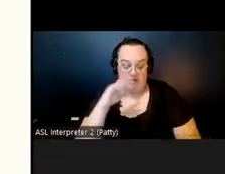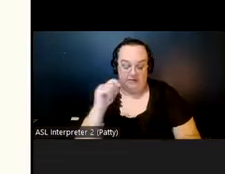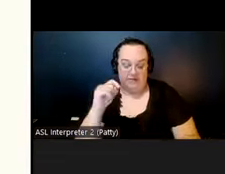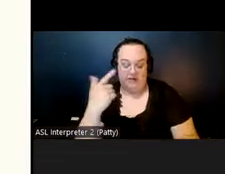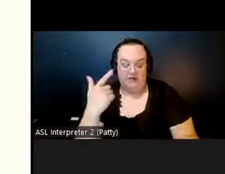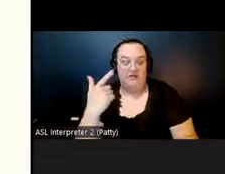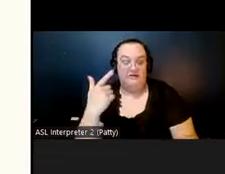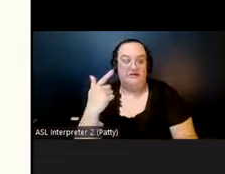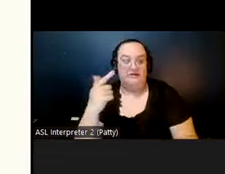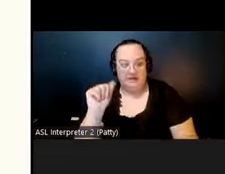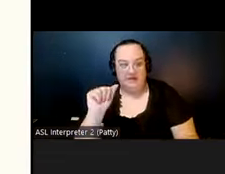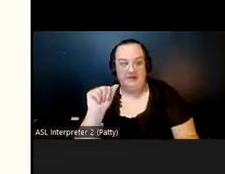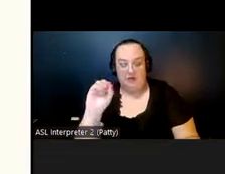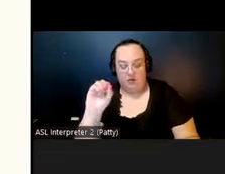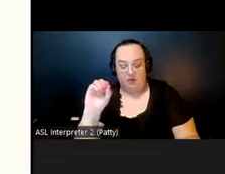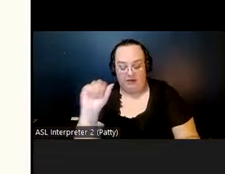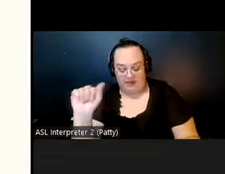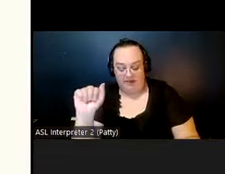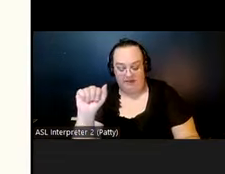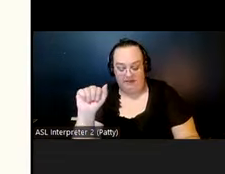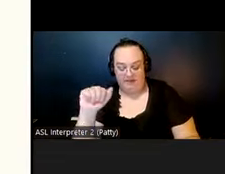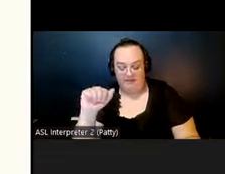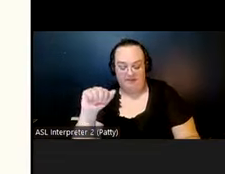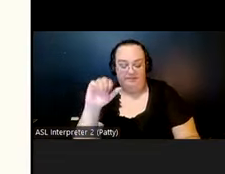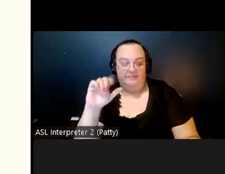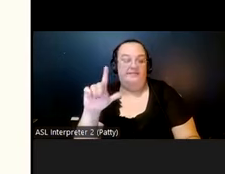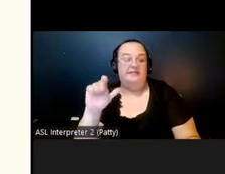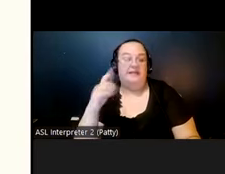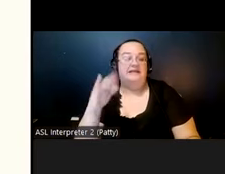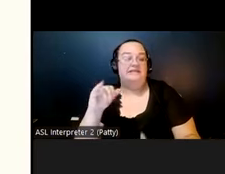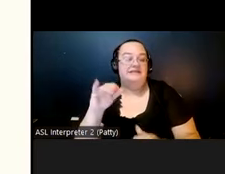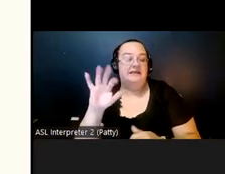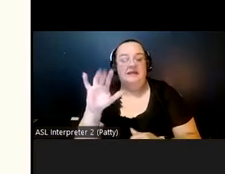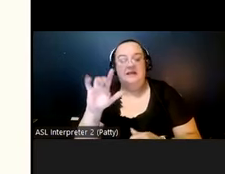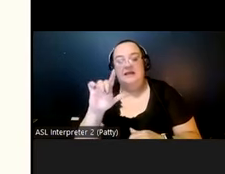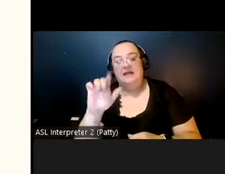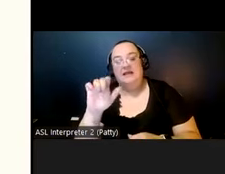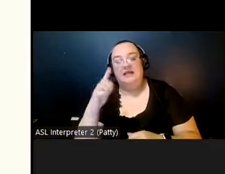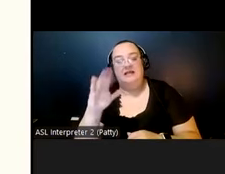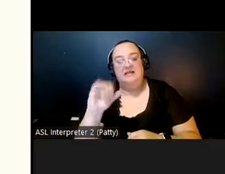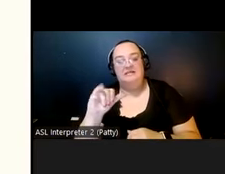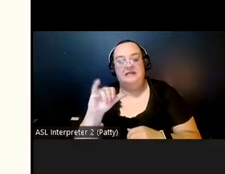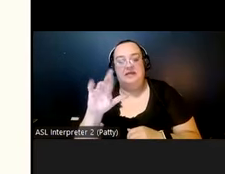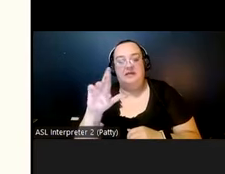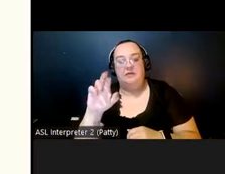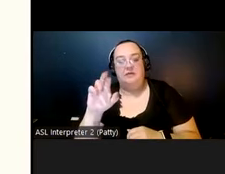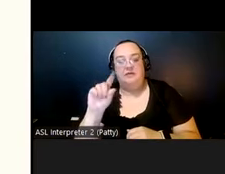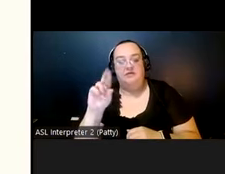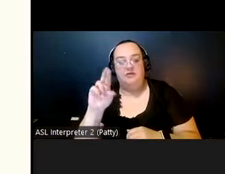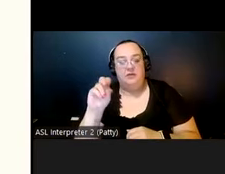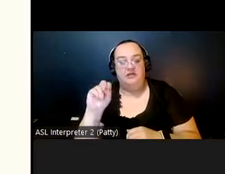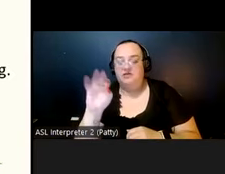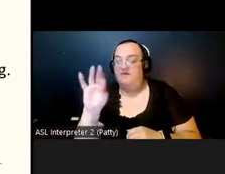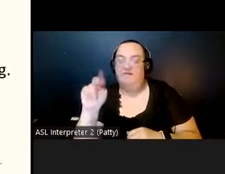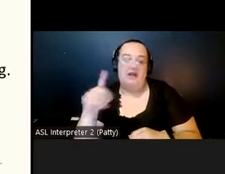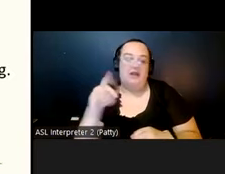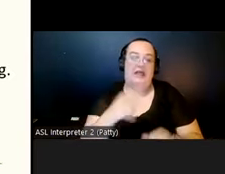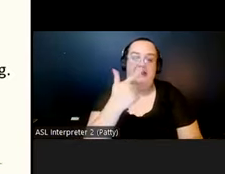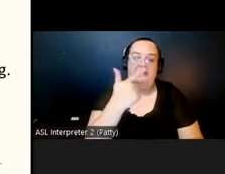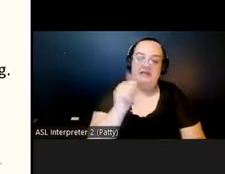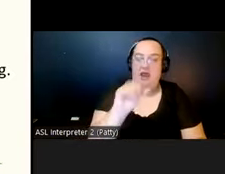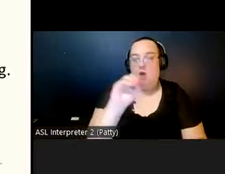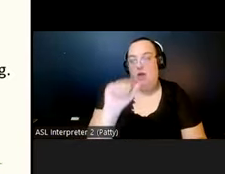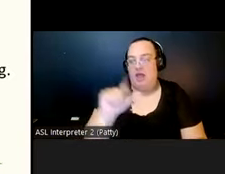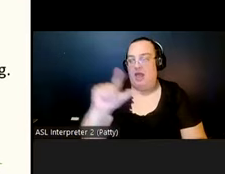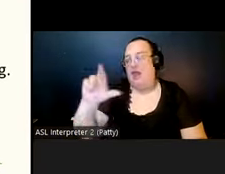Act Legacy Restoration Fund. In federal government speak, that is the GOA LRF. So hopefully I won't slip too much